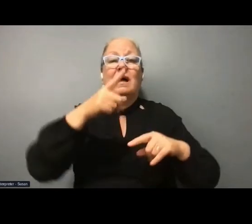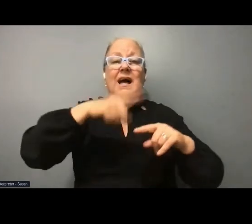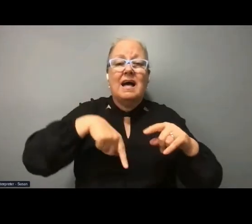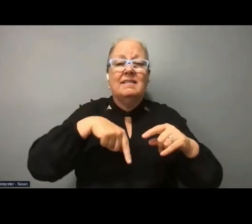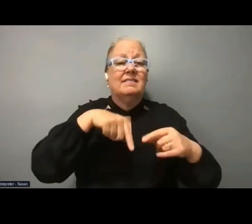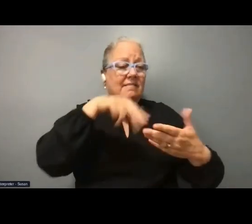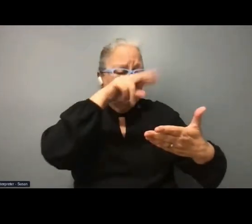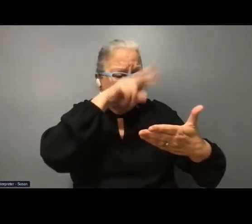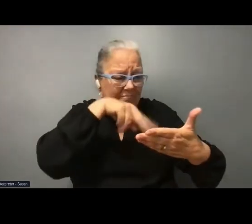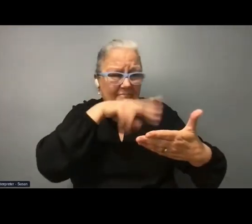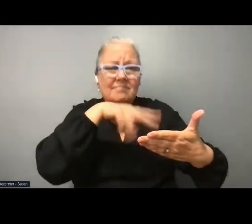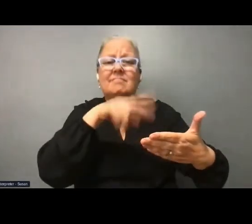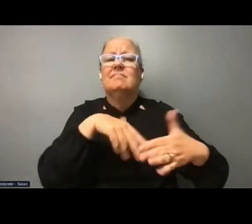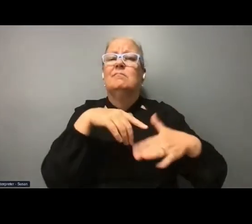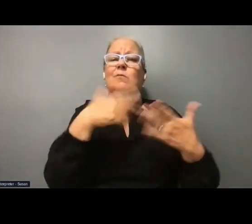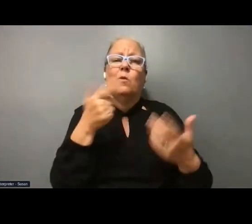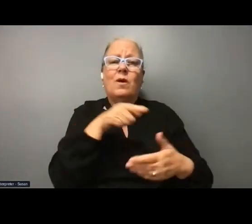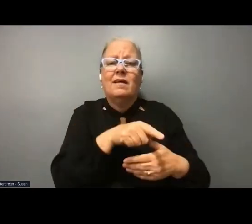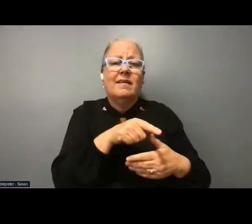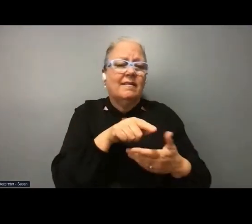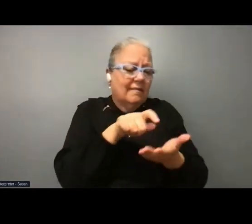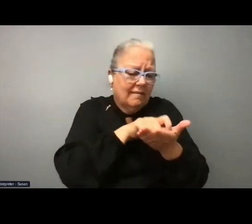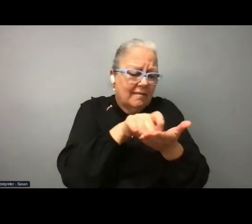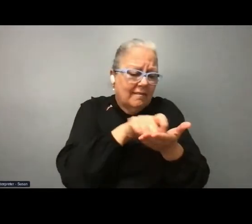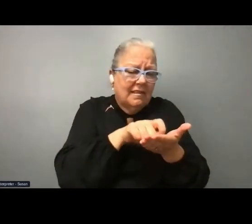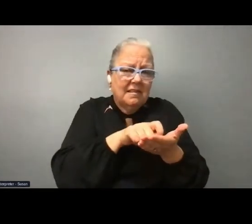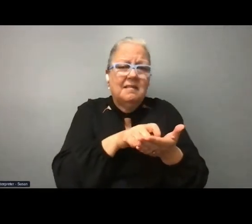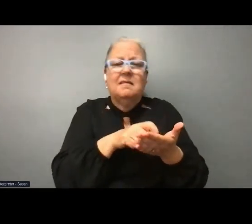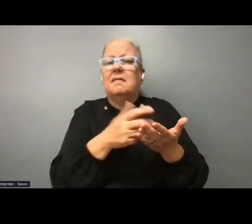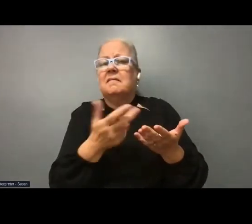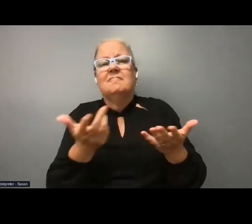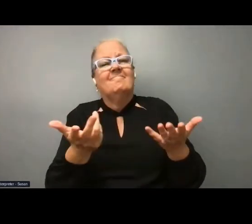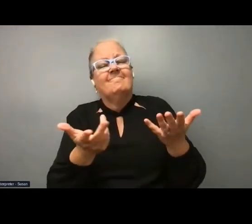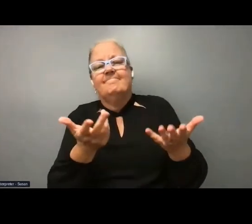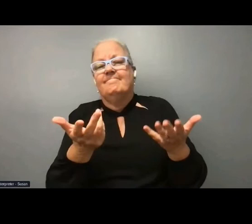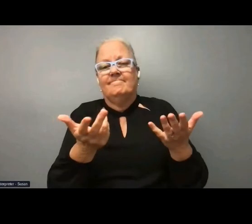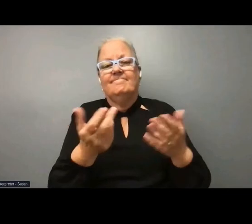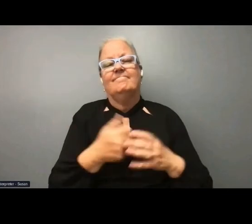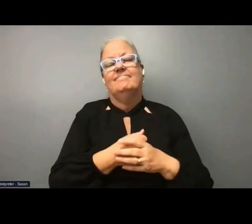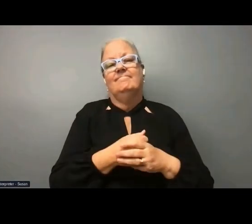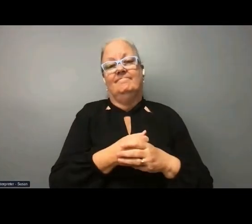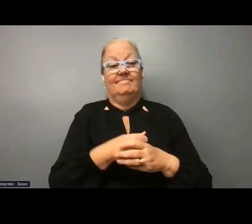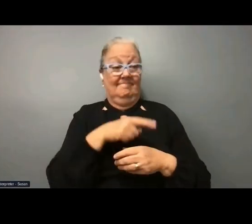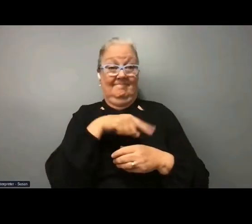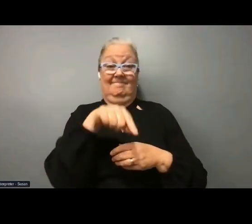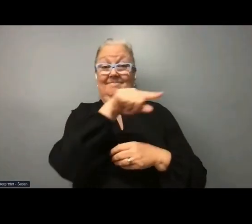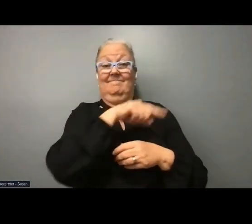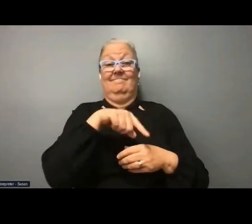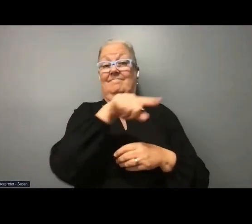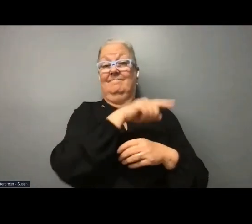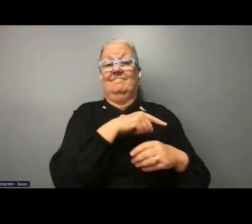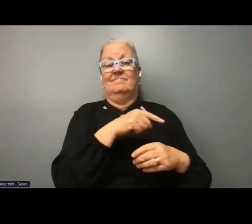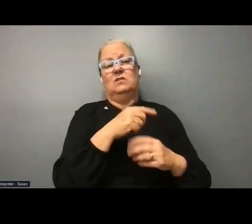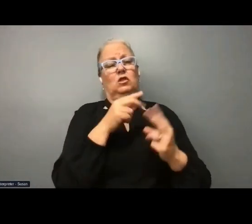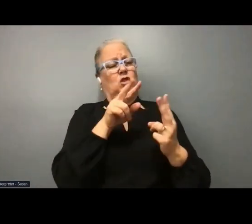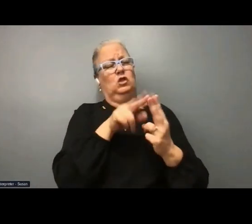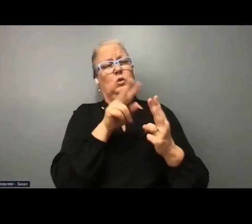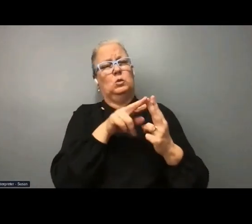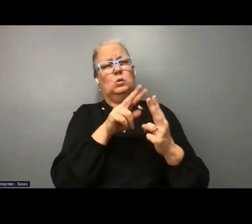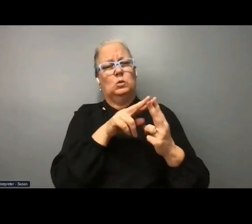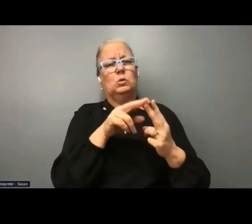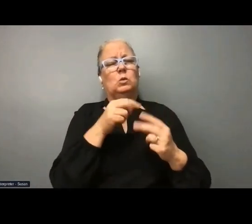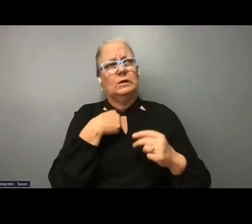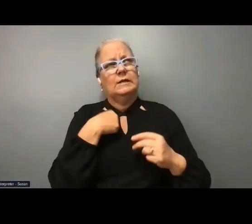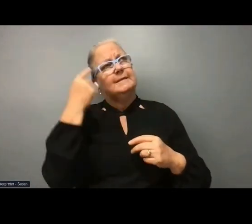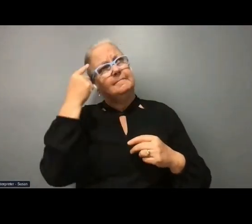can type down their messages. This is the only, I will say, these are the only two categories that we thought about, and we said